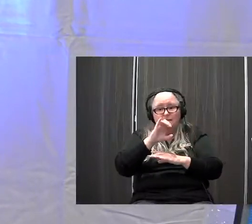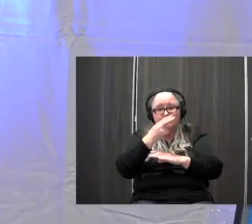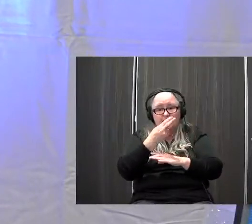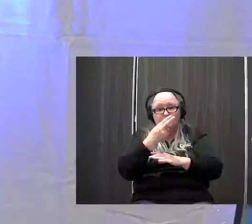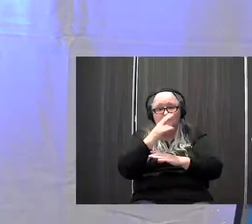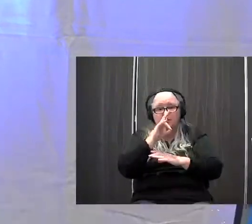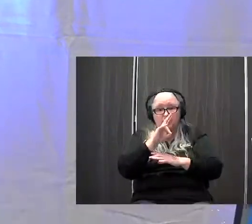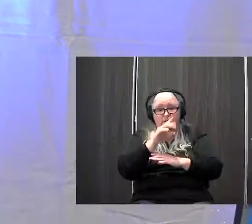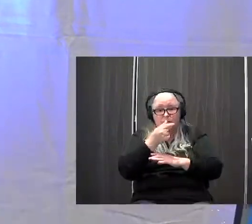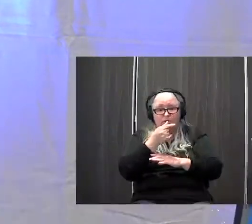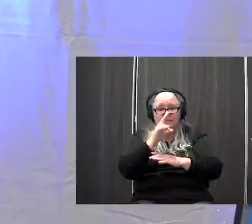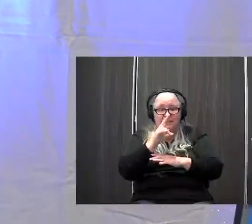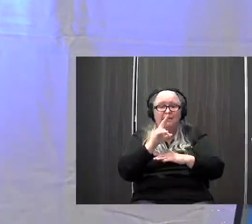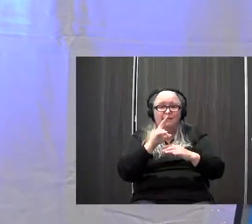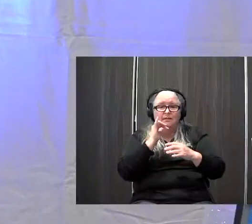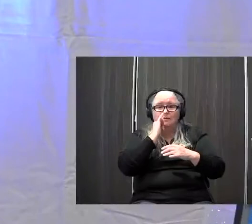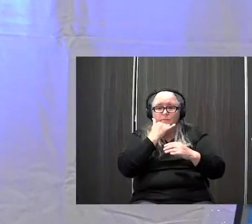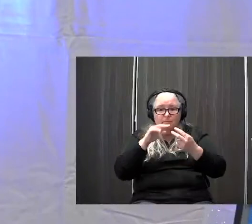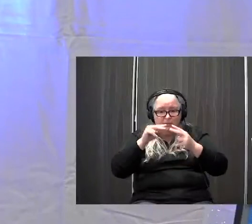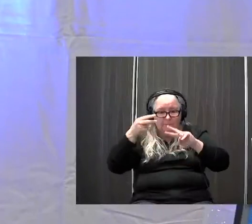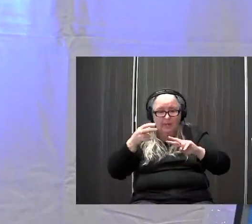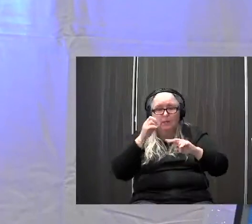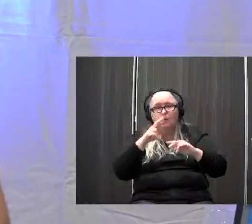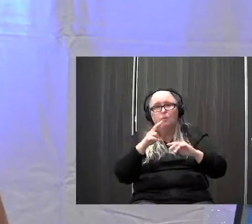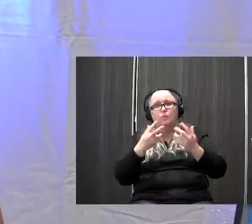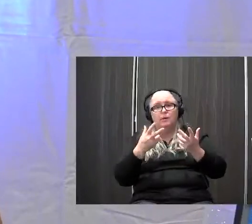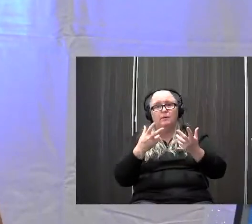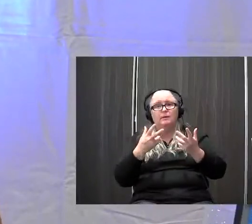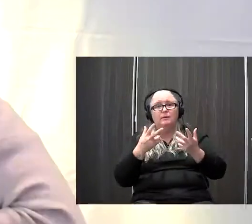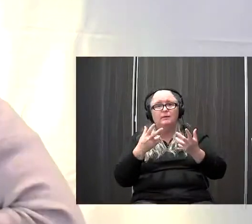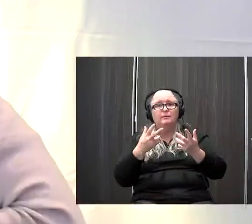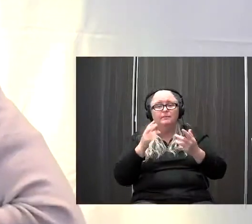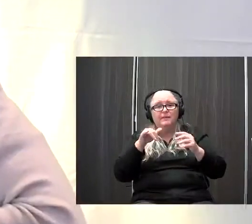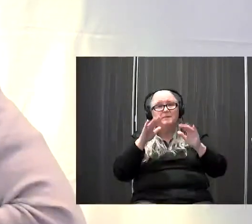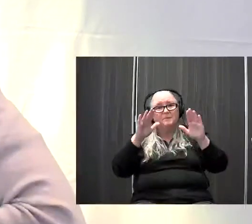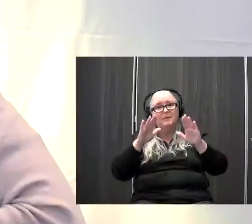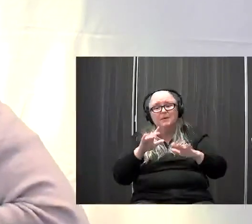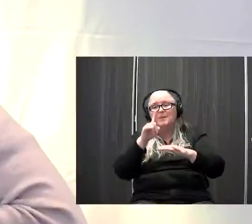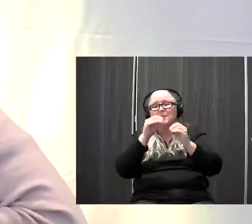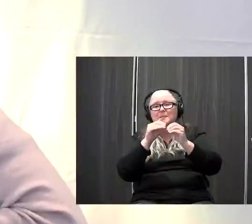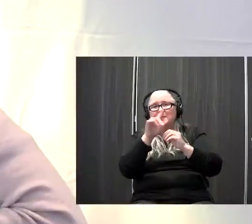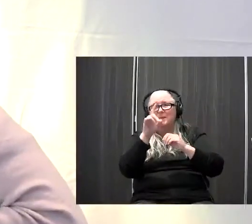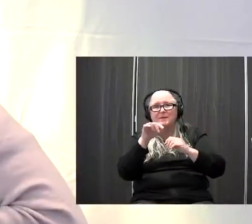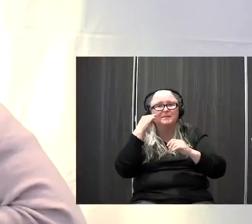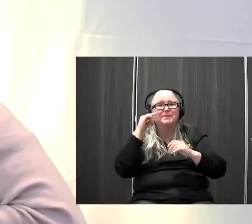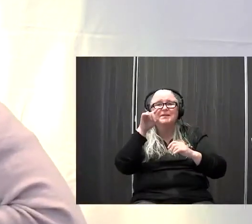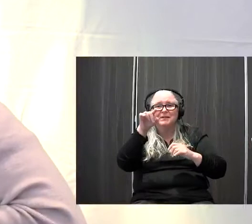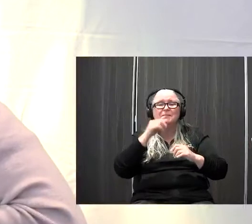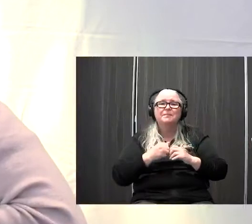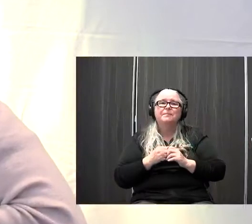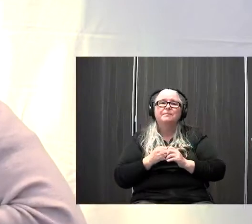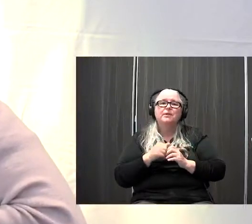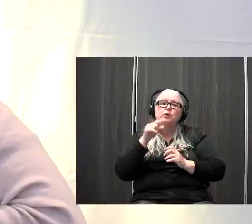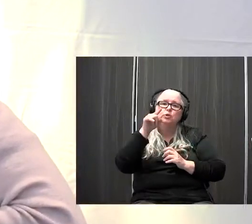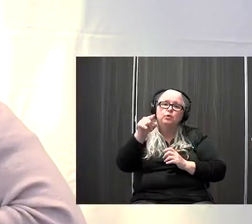but less likely, but we'll see. And that would be great. Yeah. So one more question for you. Do you believe